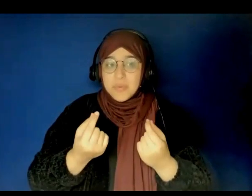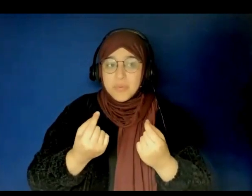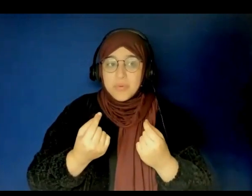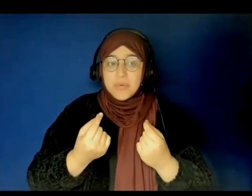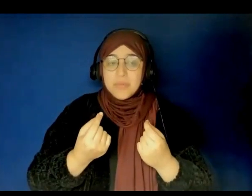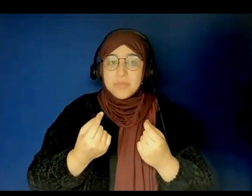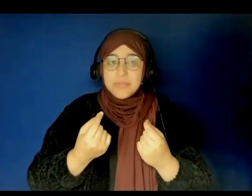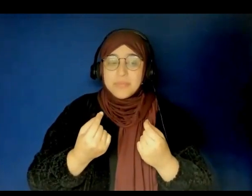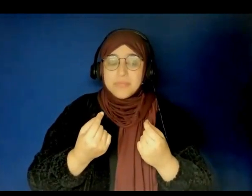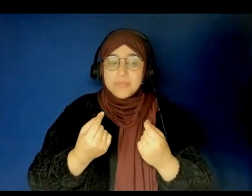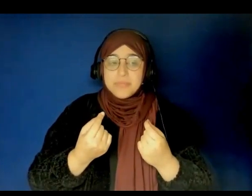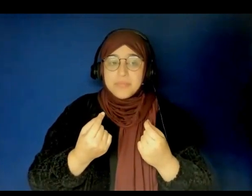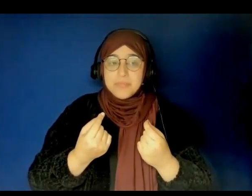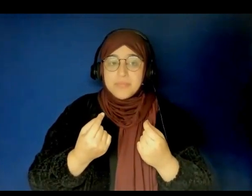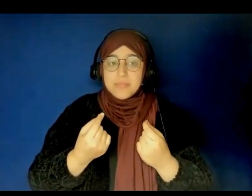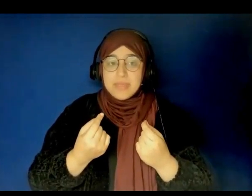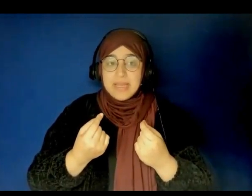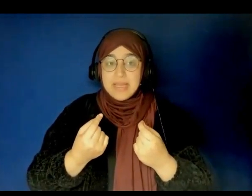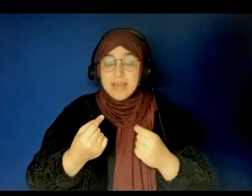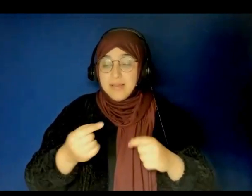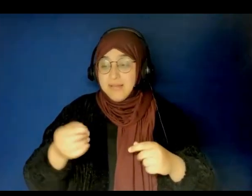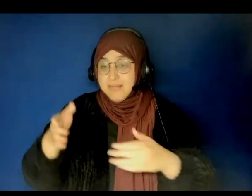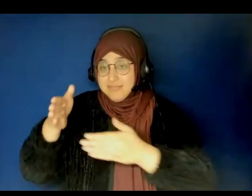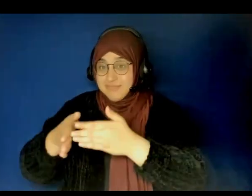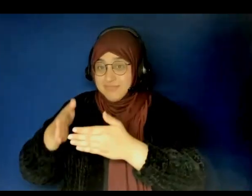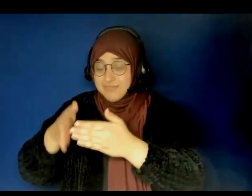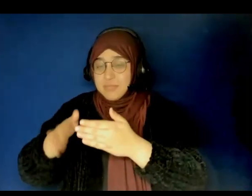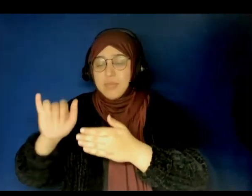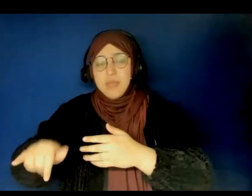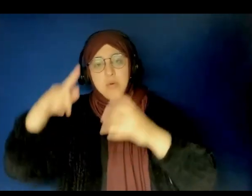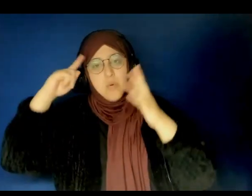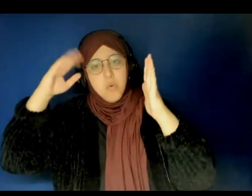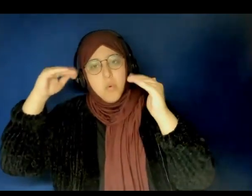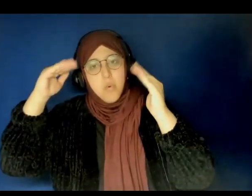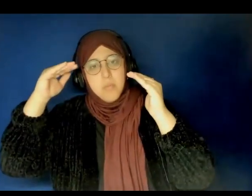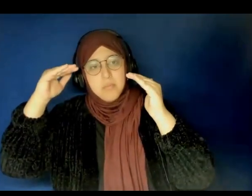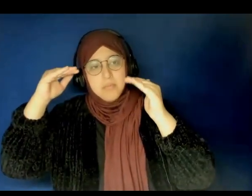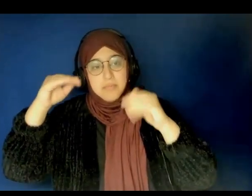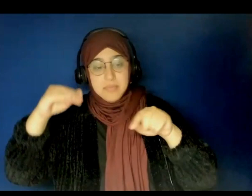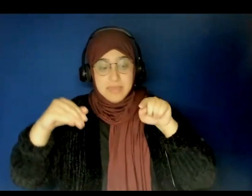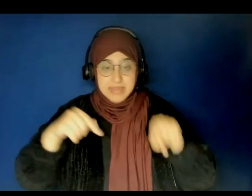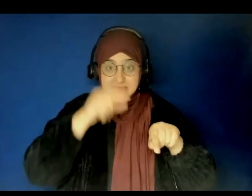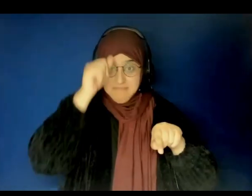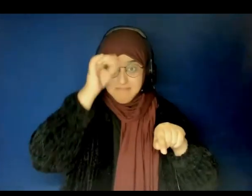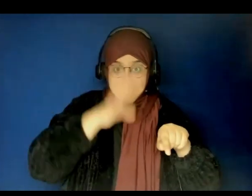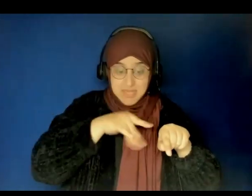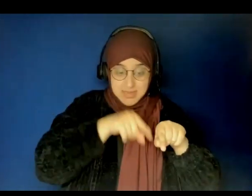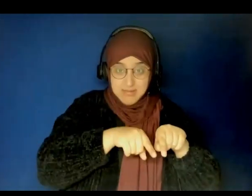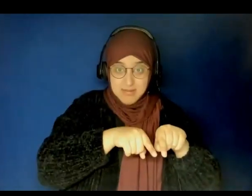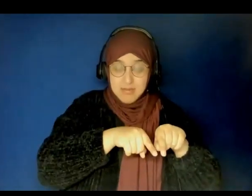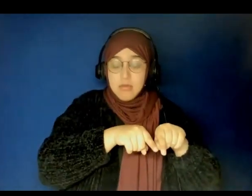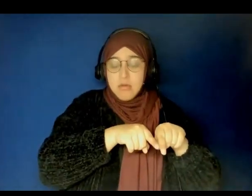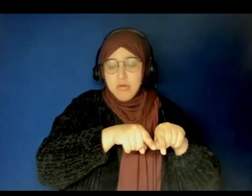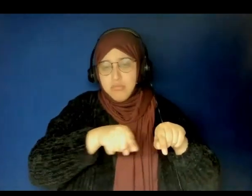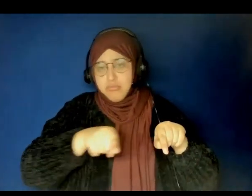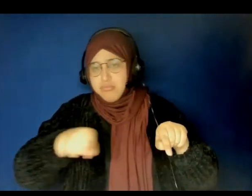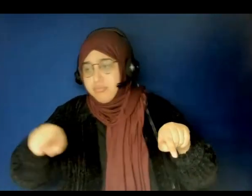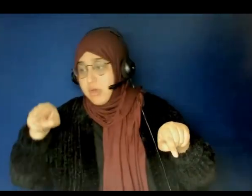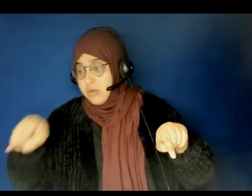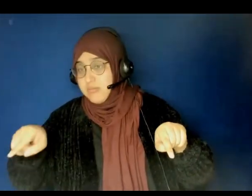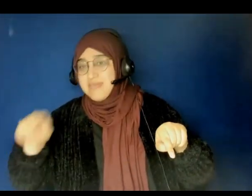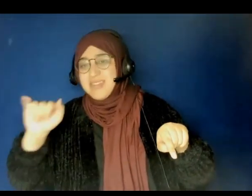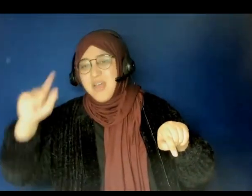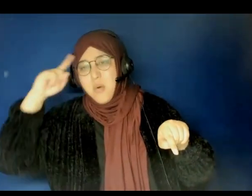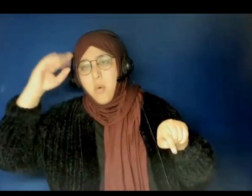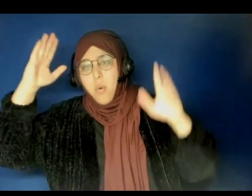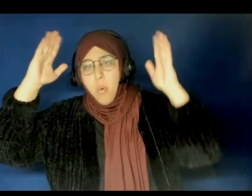he said the end of it are his hopes. So this is man, and these are his hopes going out far away from